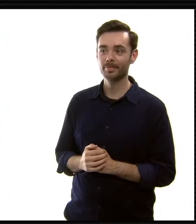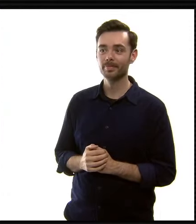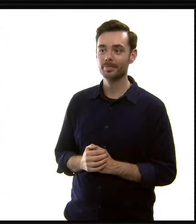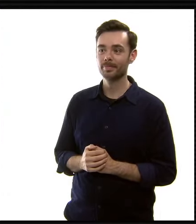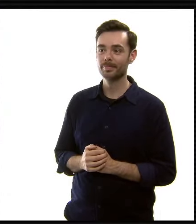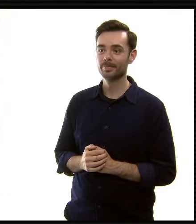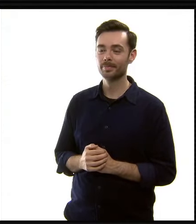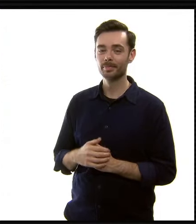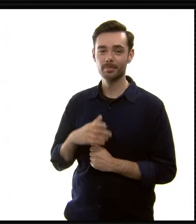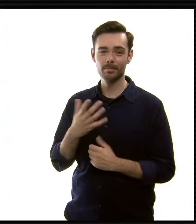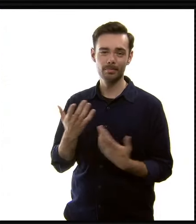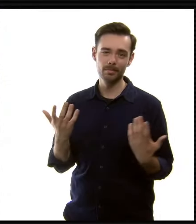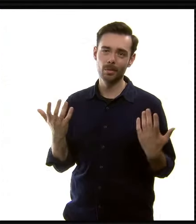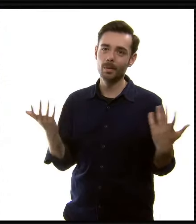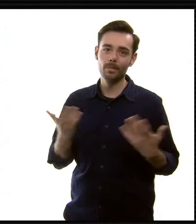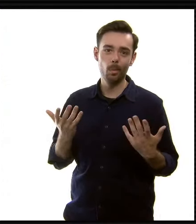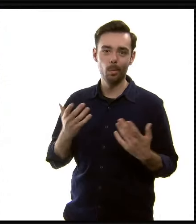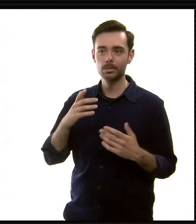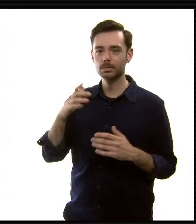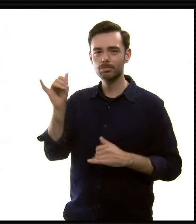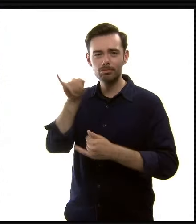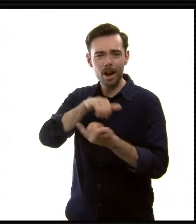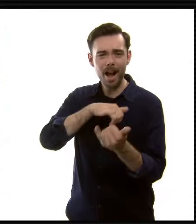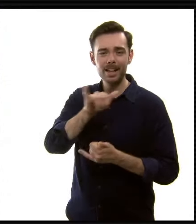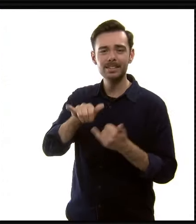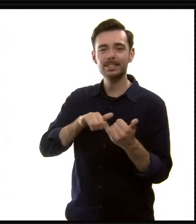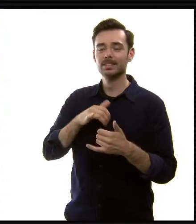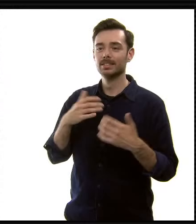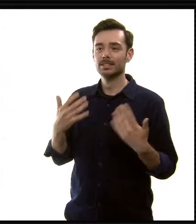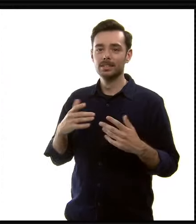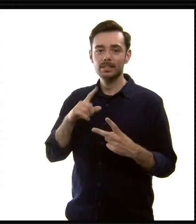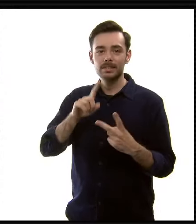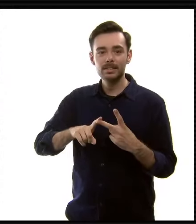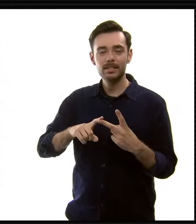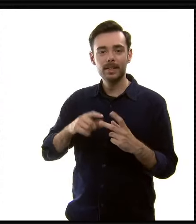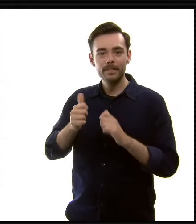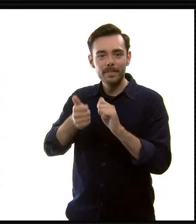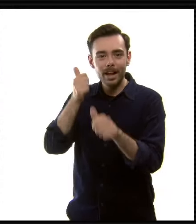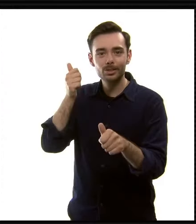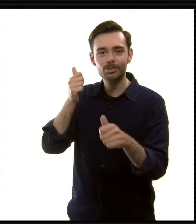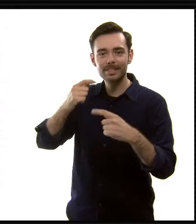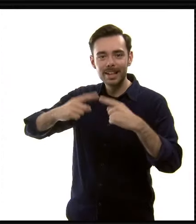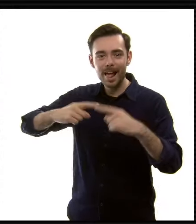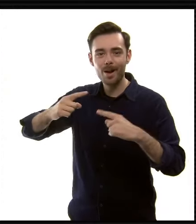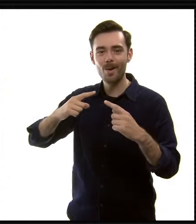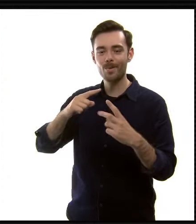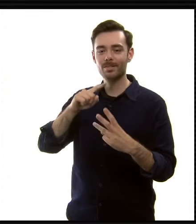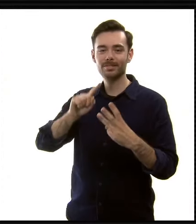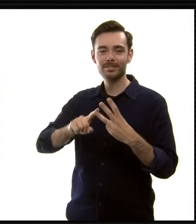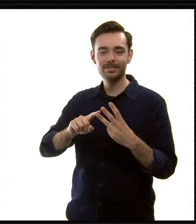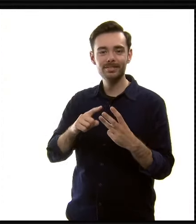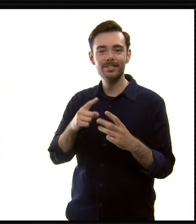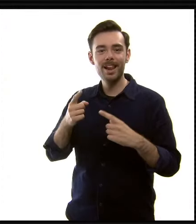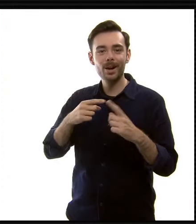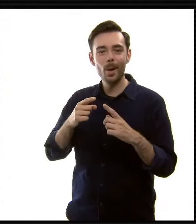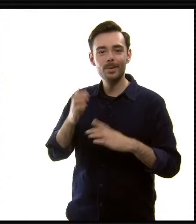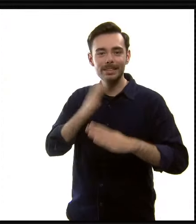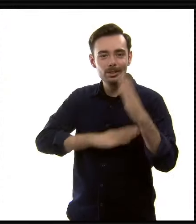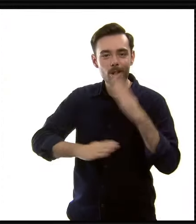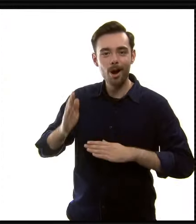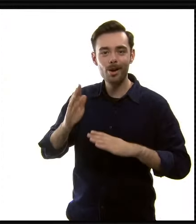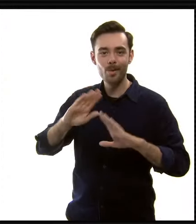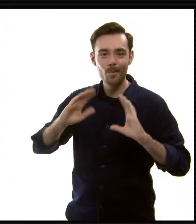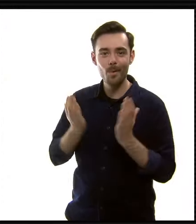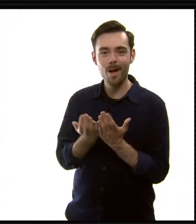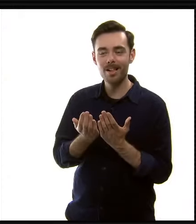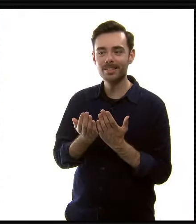see great rides, the inner workings of a LEGO factory, LEGO Master Builders, LEGO Ninjago World, and of course, ample